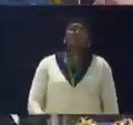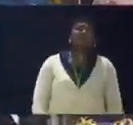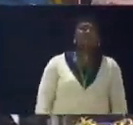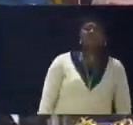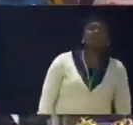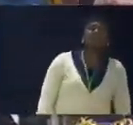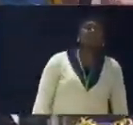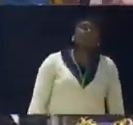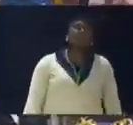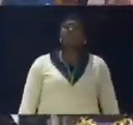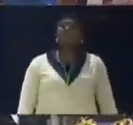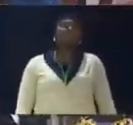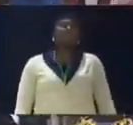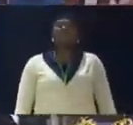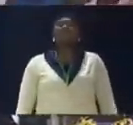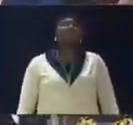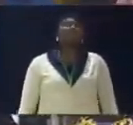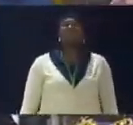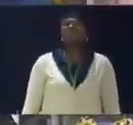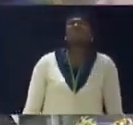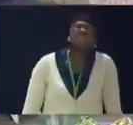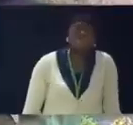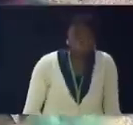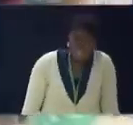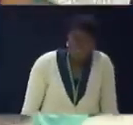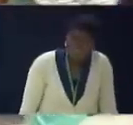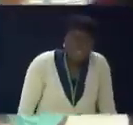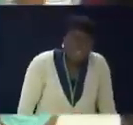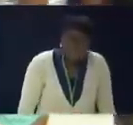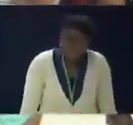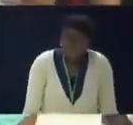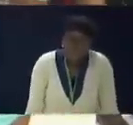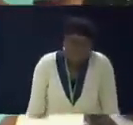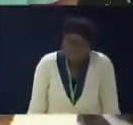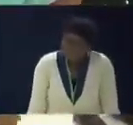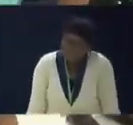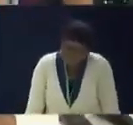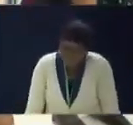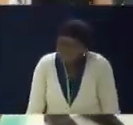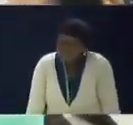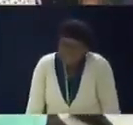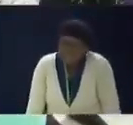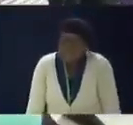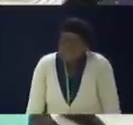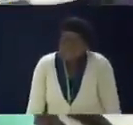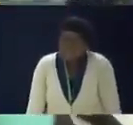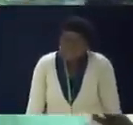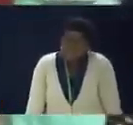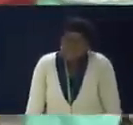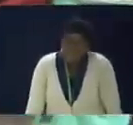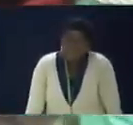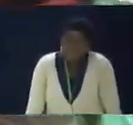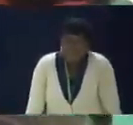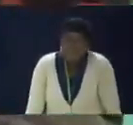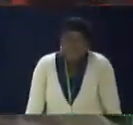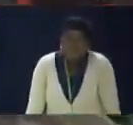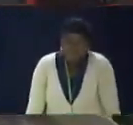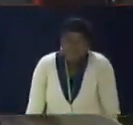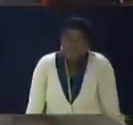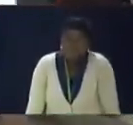dry. Adeboye is going to be well with you in every facet of your life.